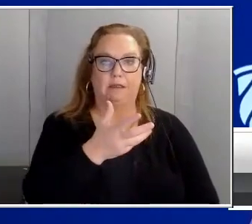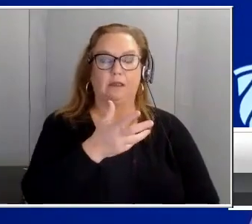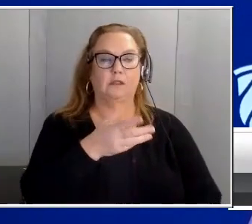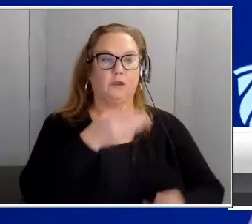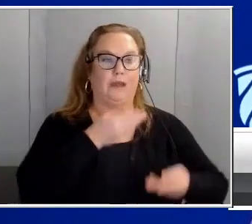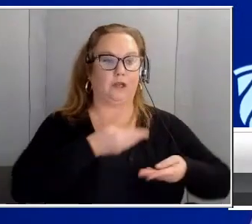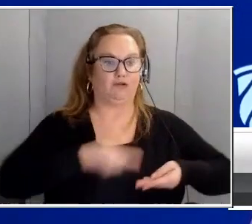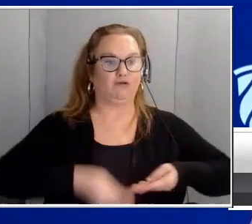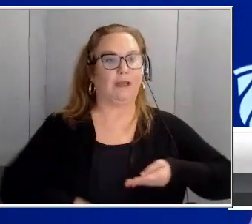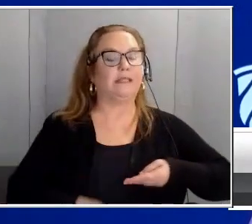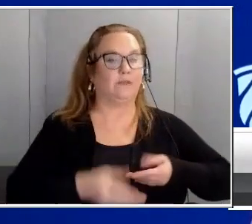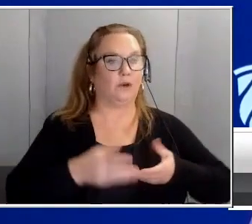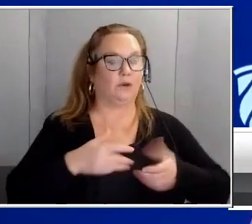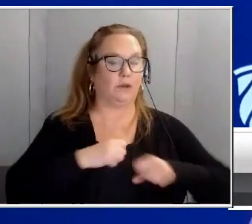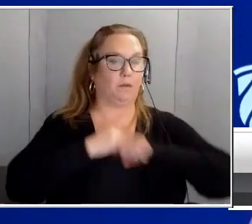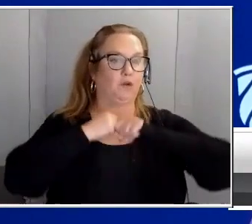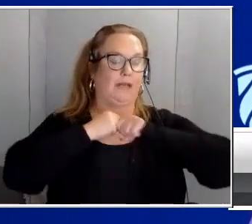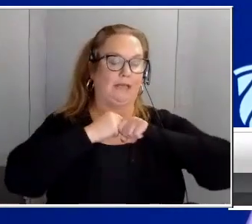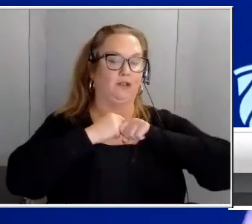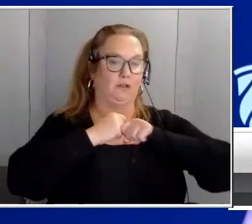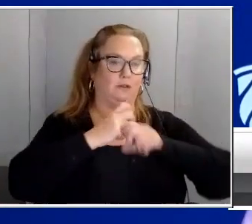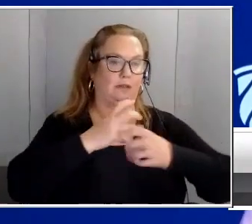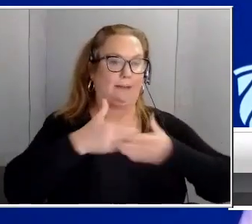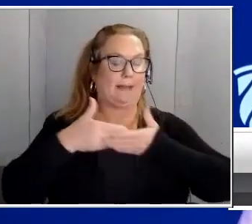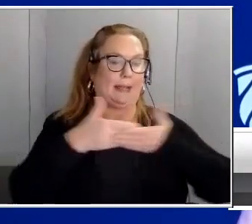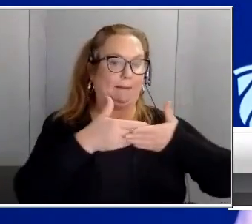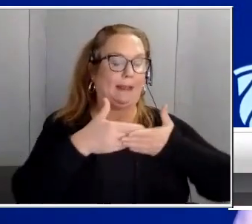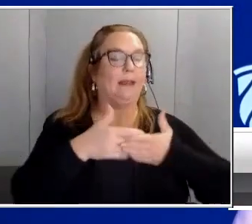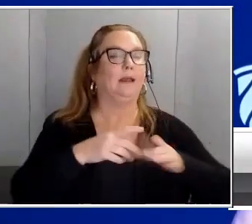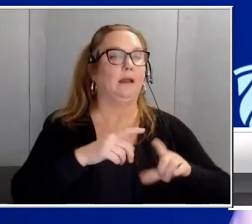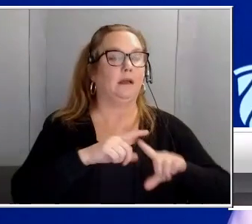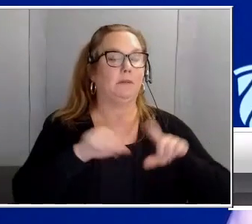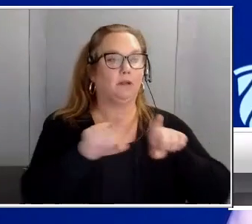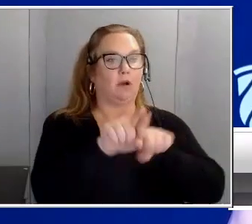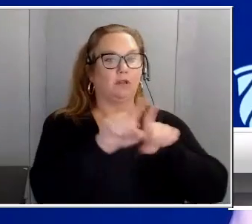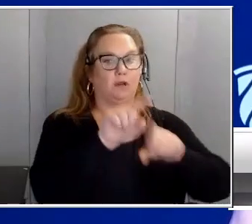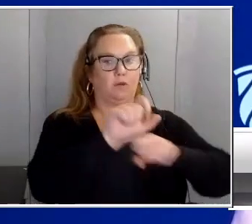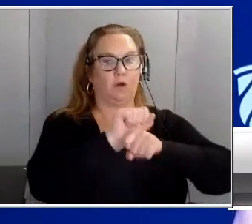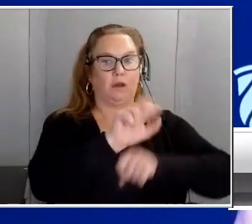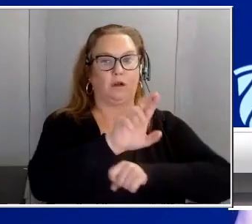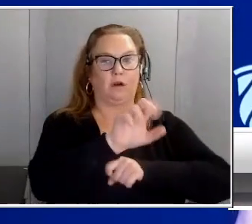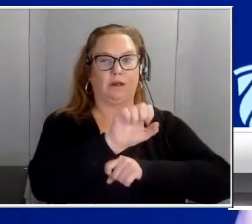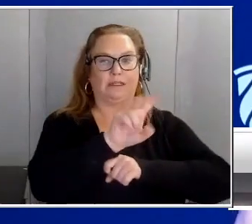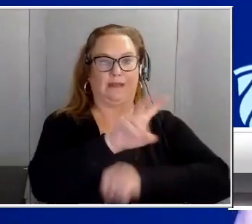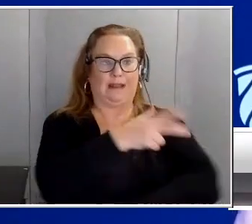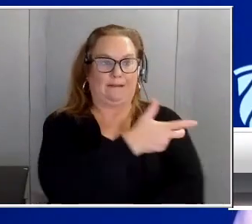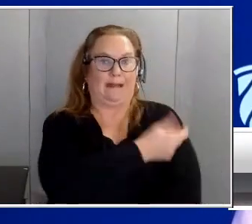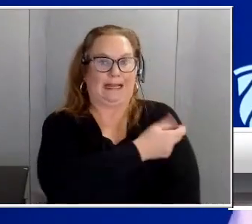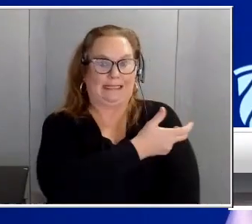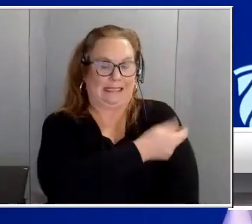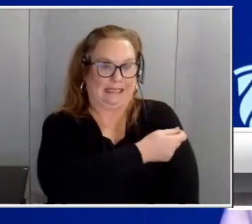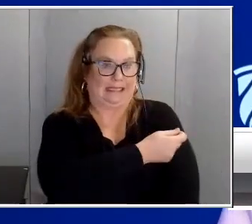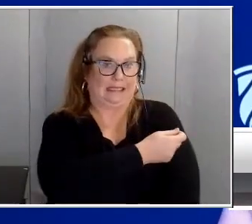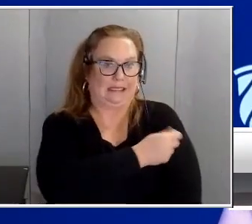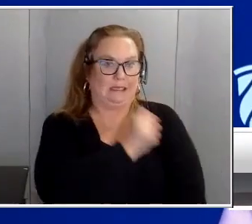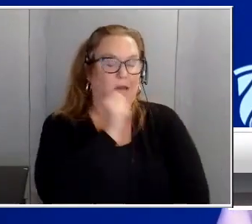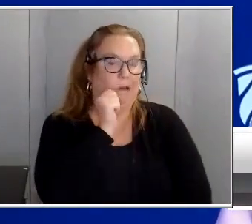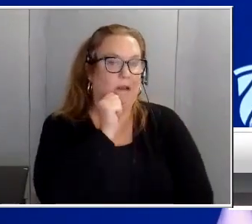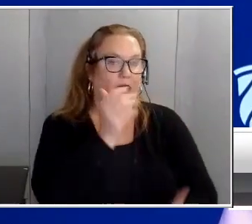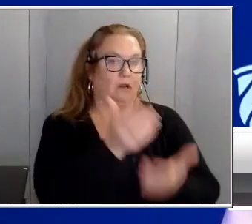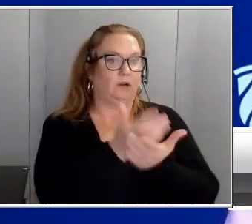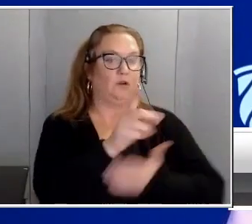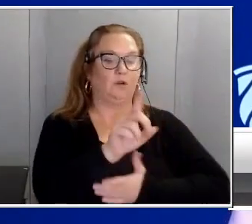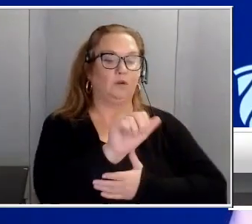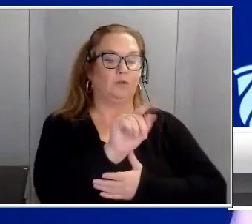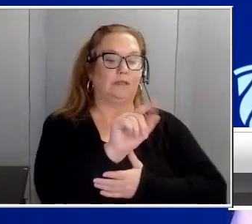those antibodies, those protective antibodies, to baby. But they are also working on RSV vaccines, and we've seen new data and